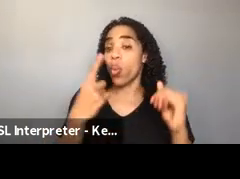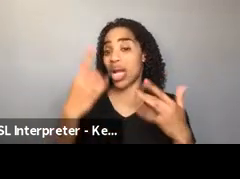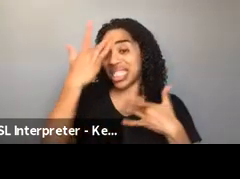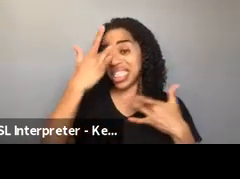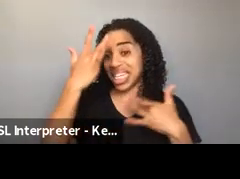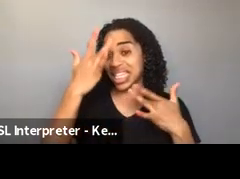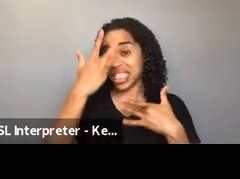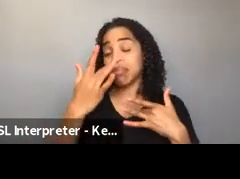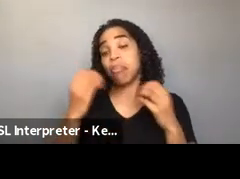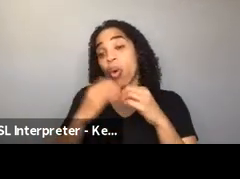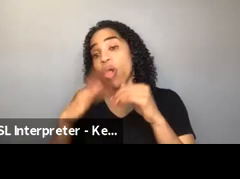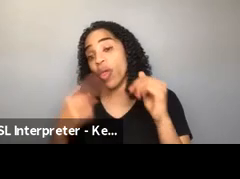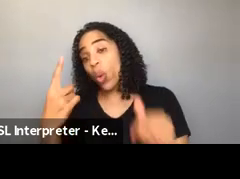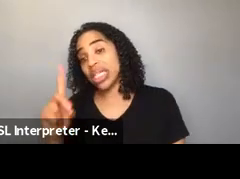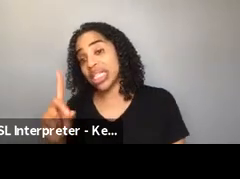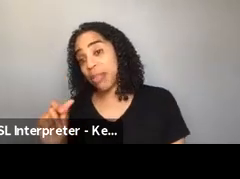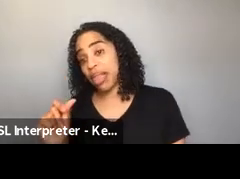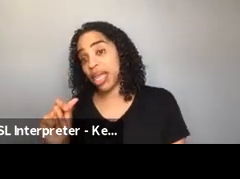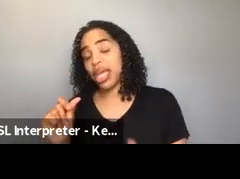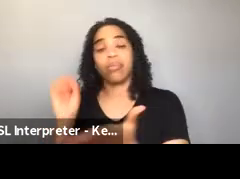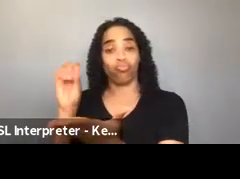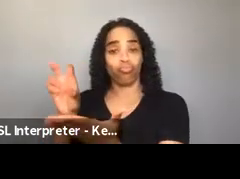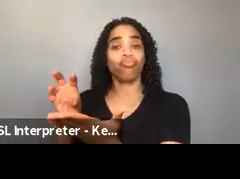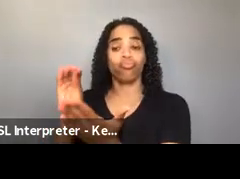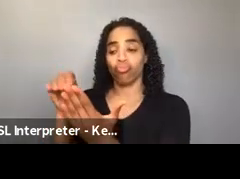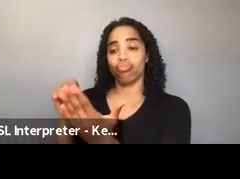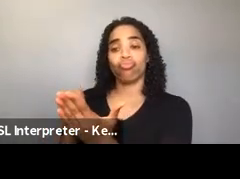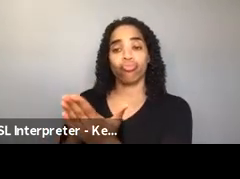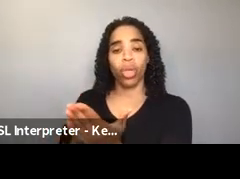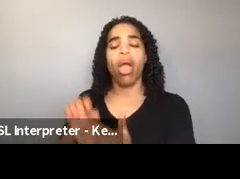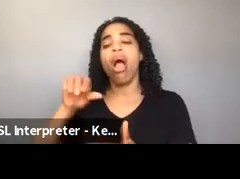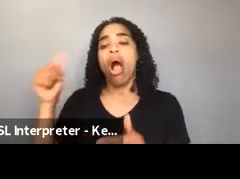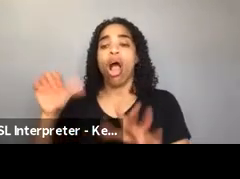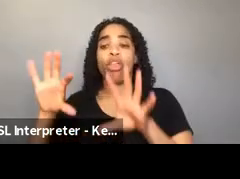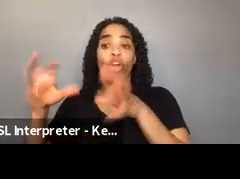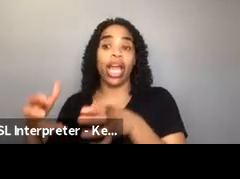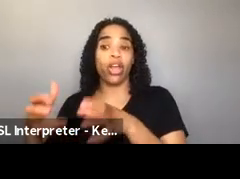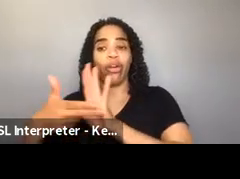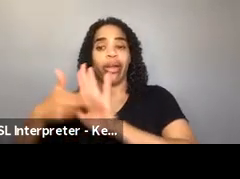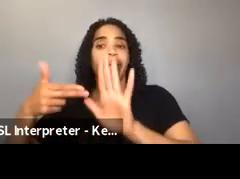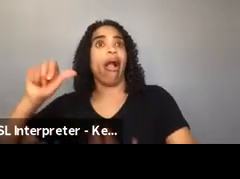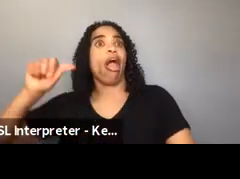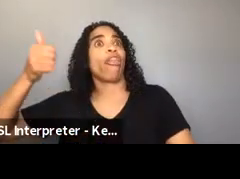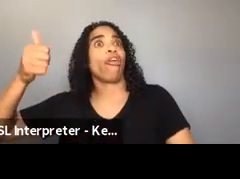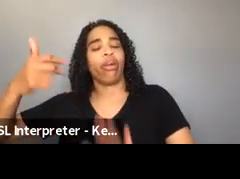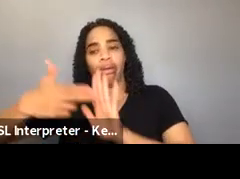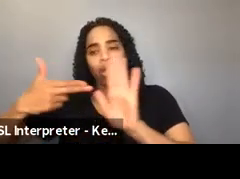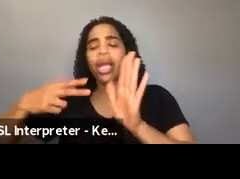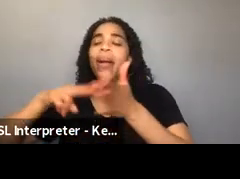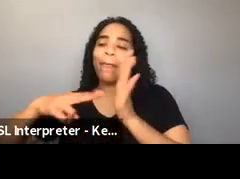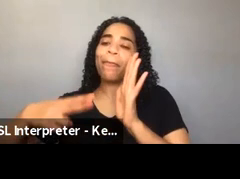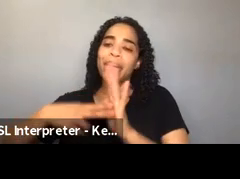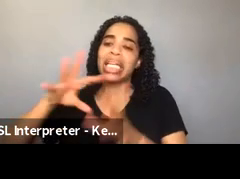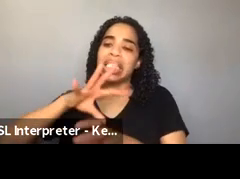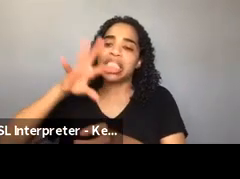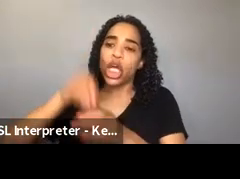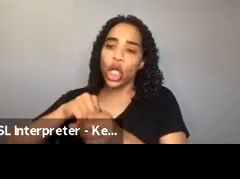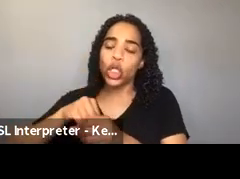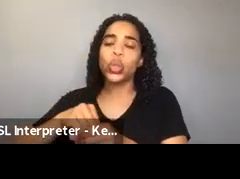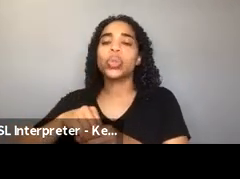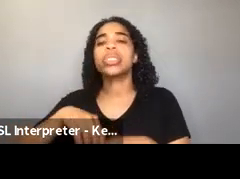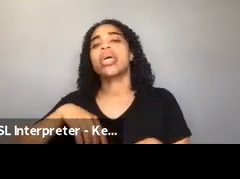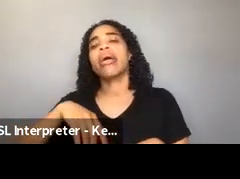disability. We do have an other category, and that contains items that include but are not limited